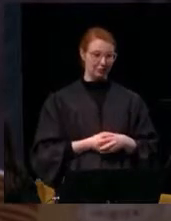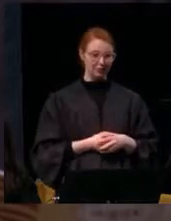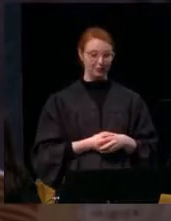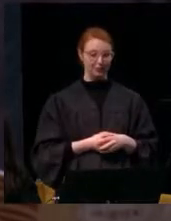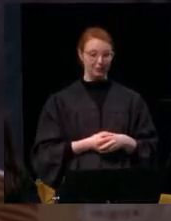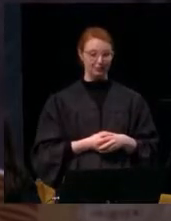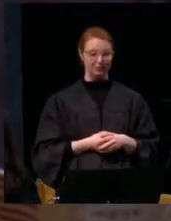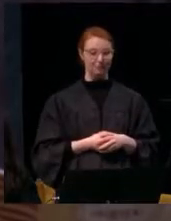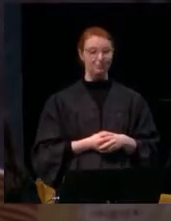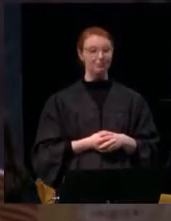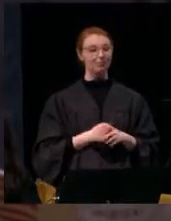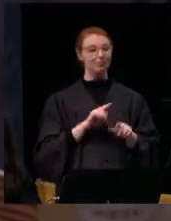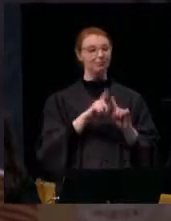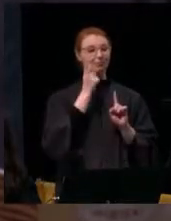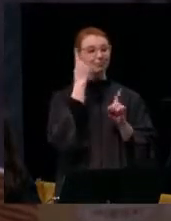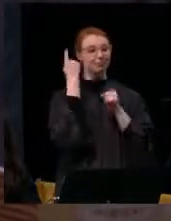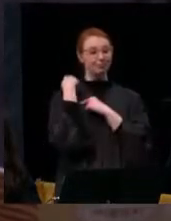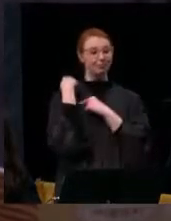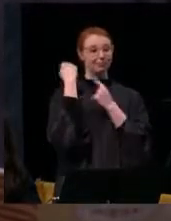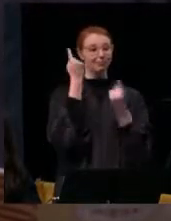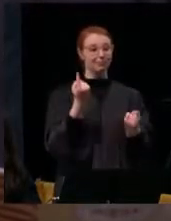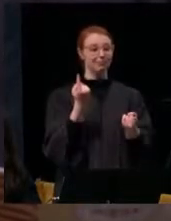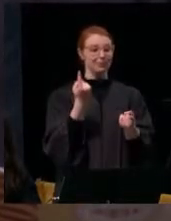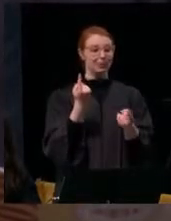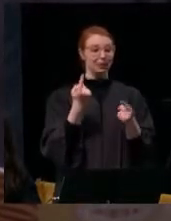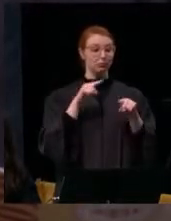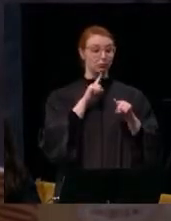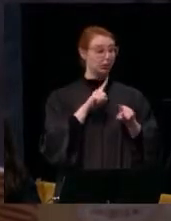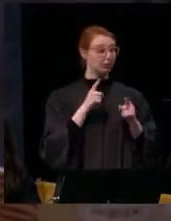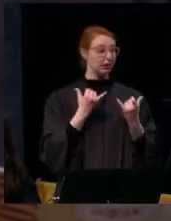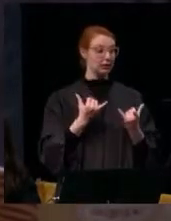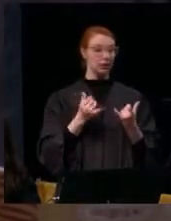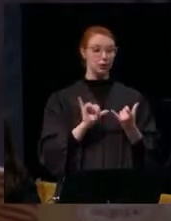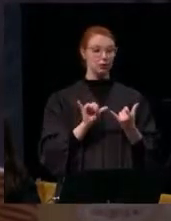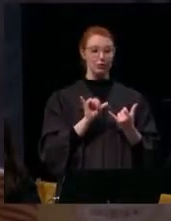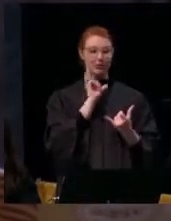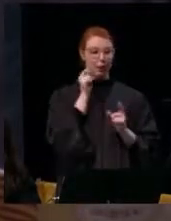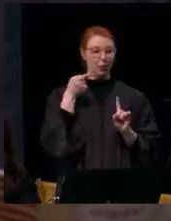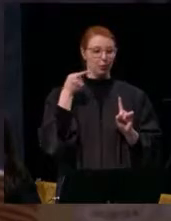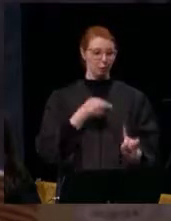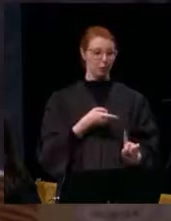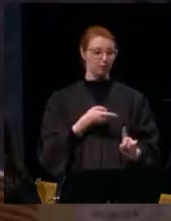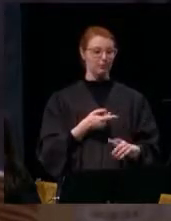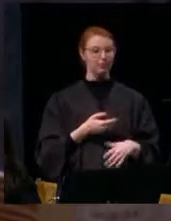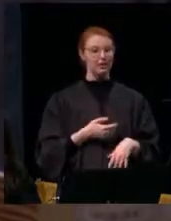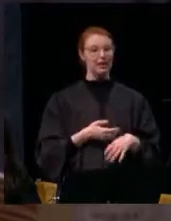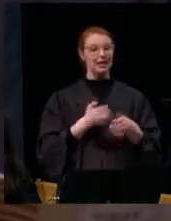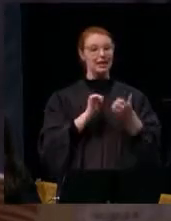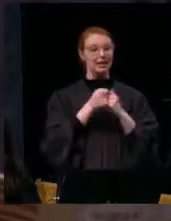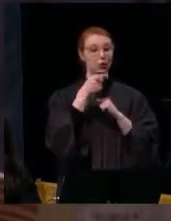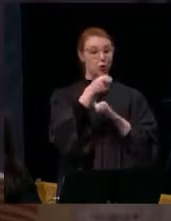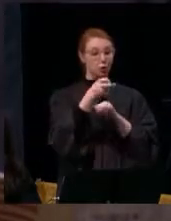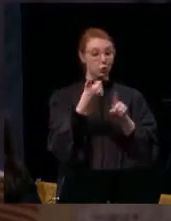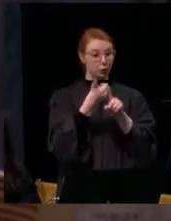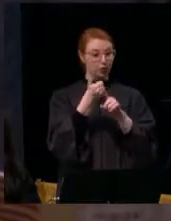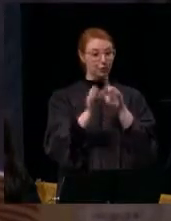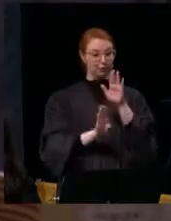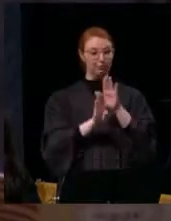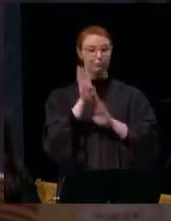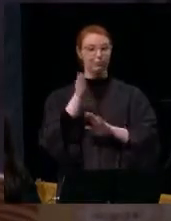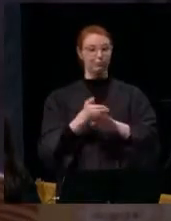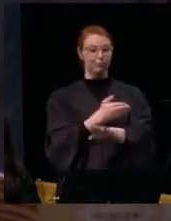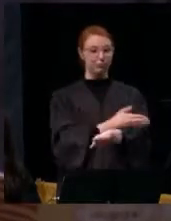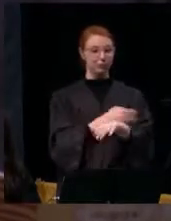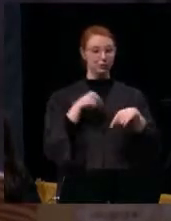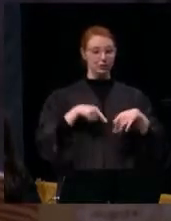That is not what these past years or even today are truly about. It is about how we grew from these moments and